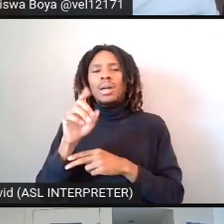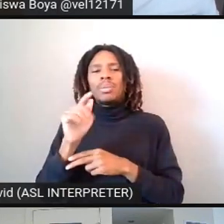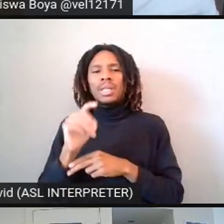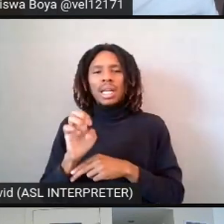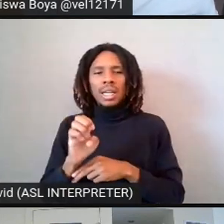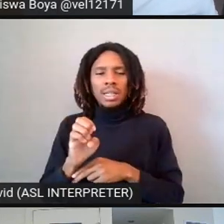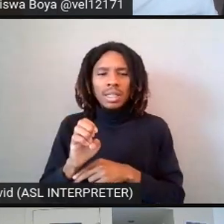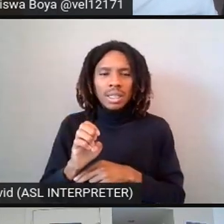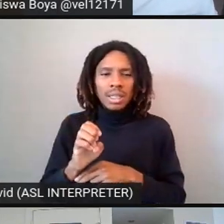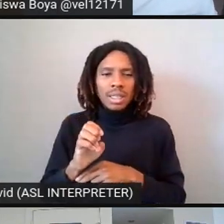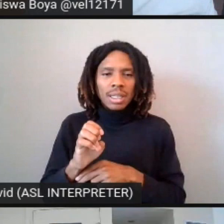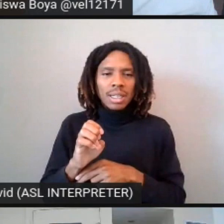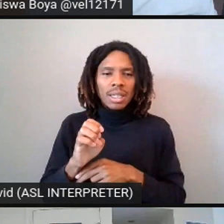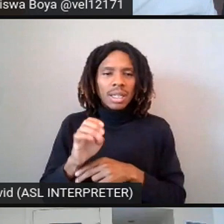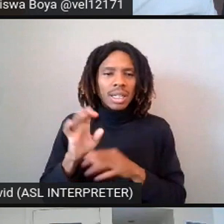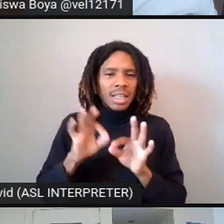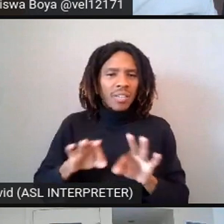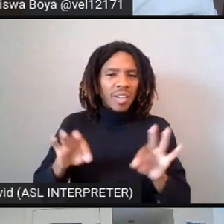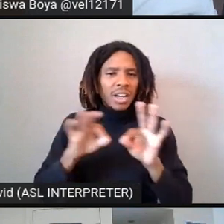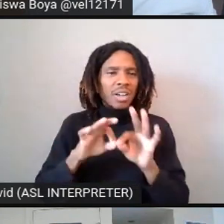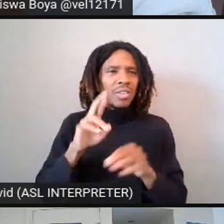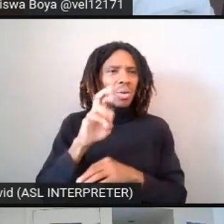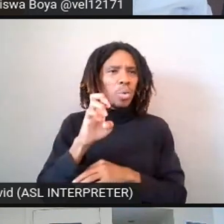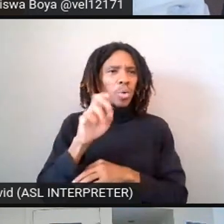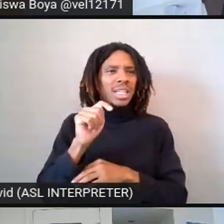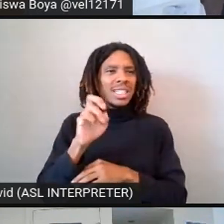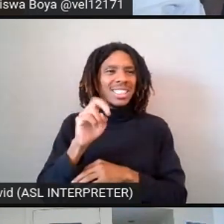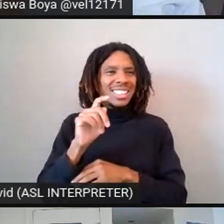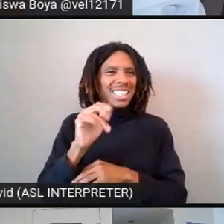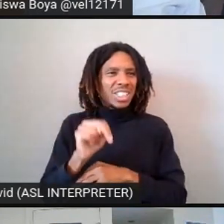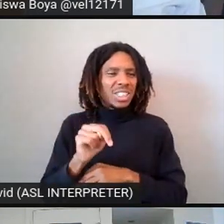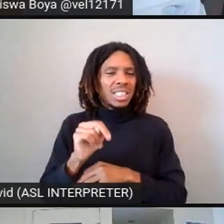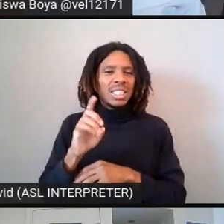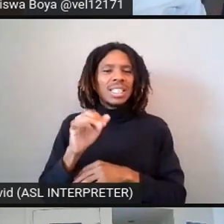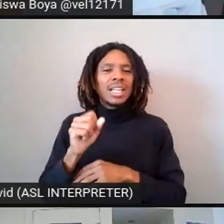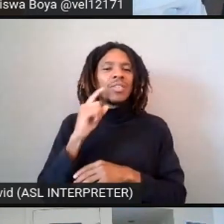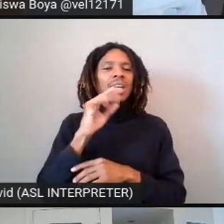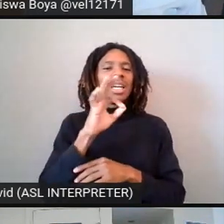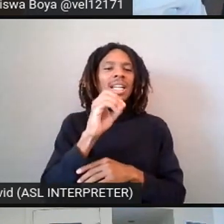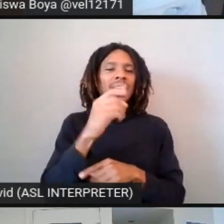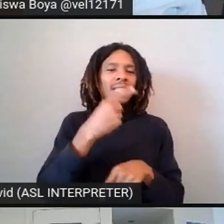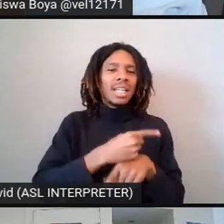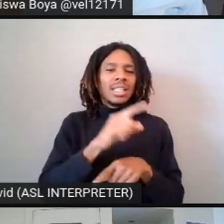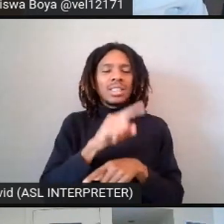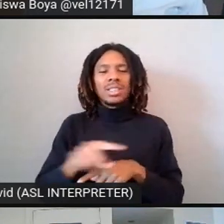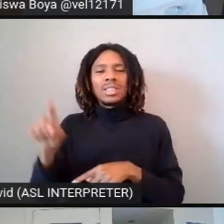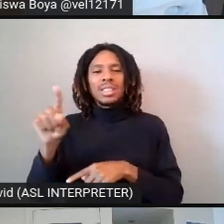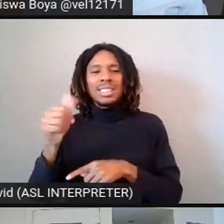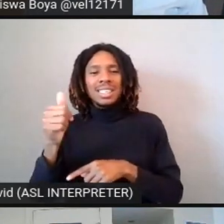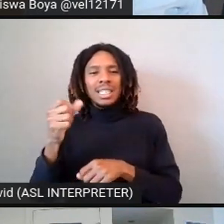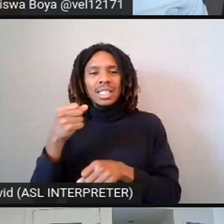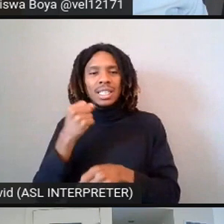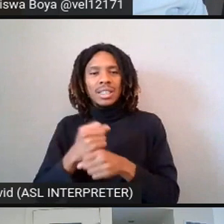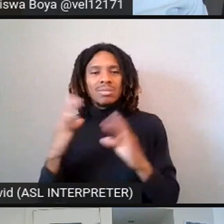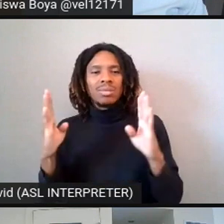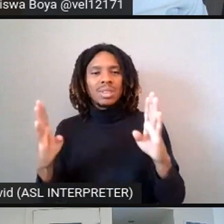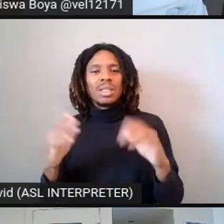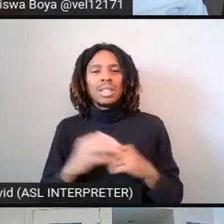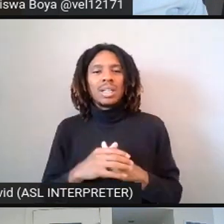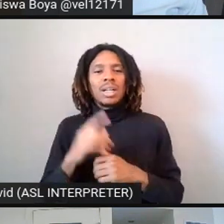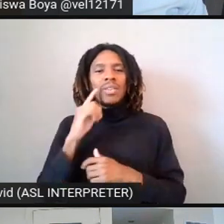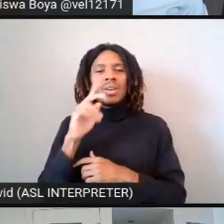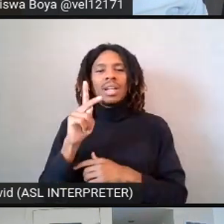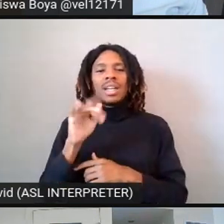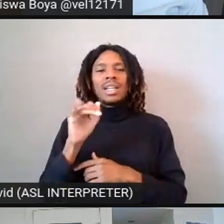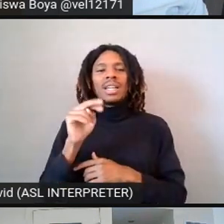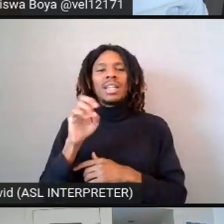days of CloudWatch log group from 90 to 10 years, 90 days to 10 years, which is 365, 3 days. For kinesisStream, similarly,